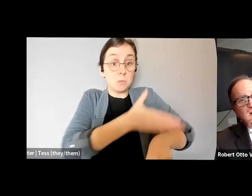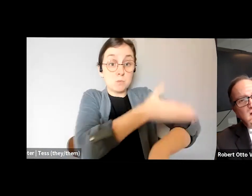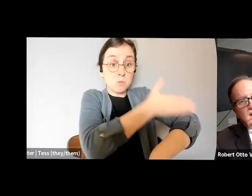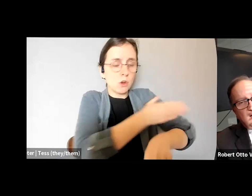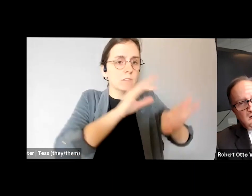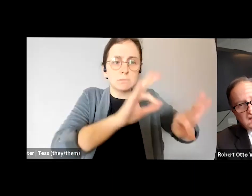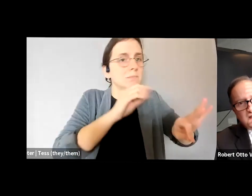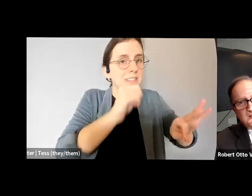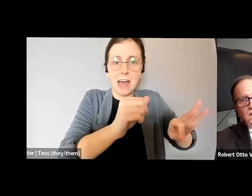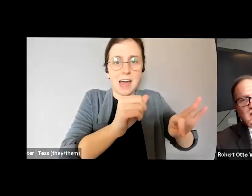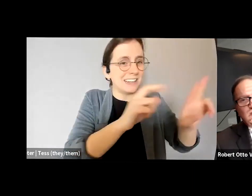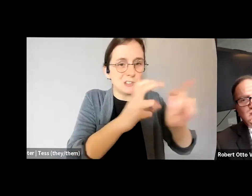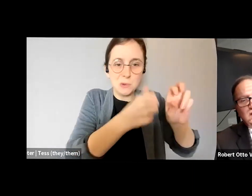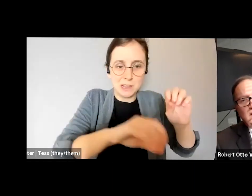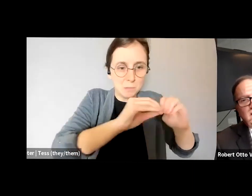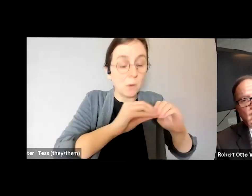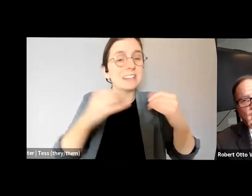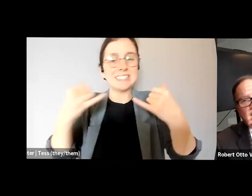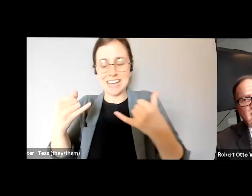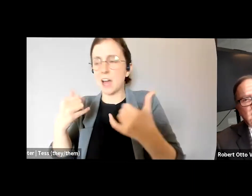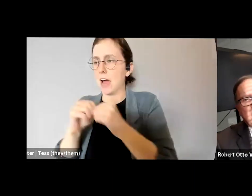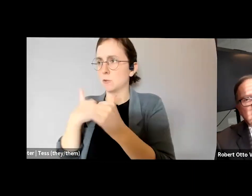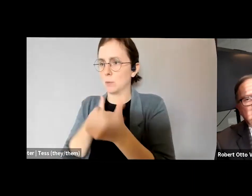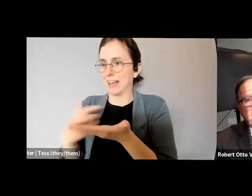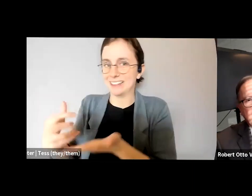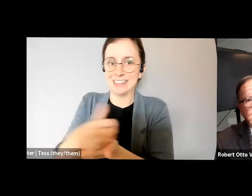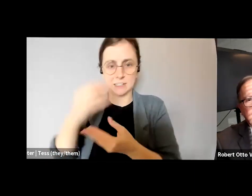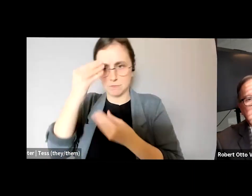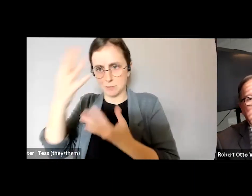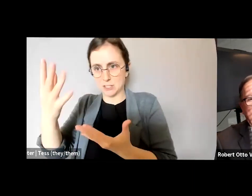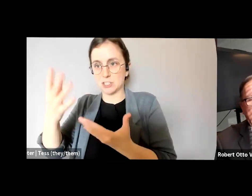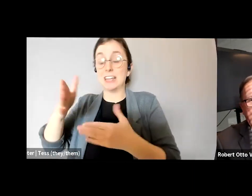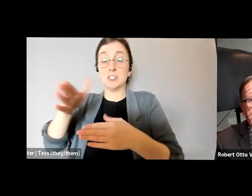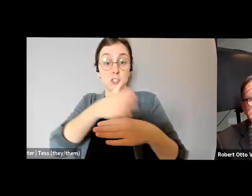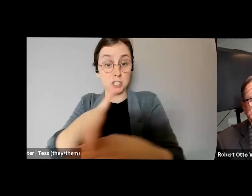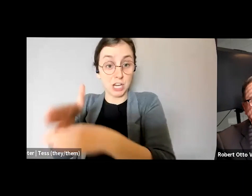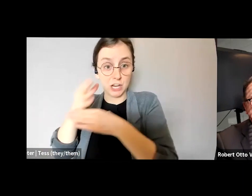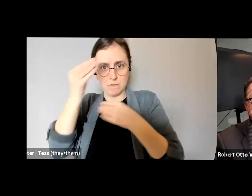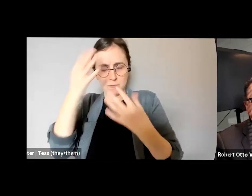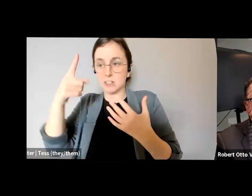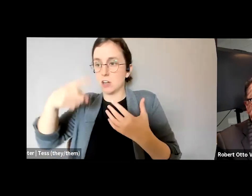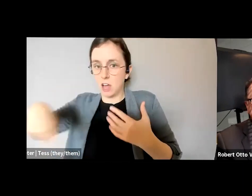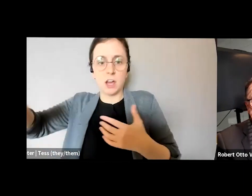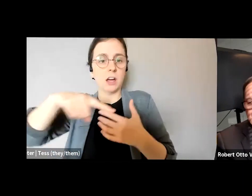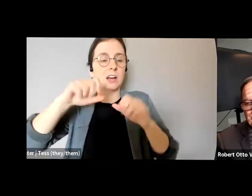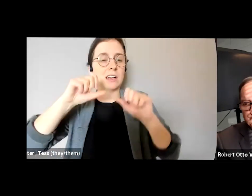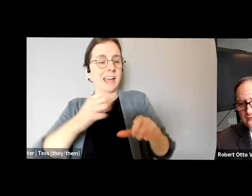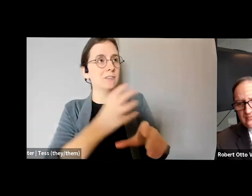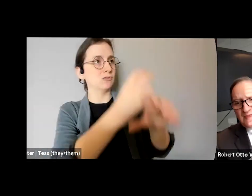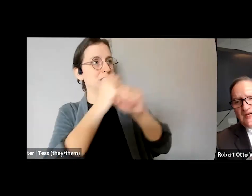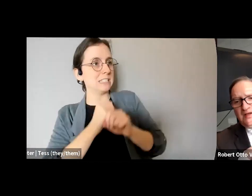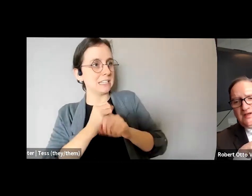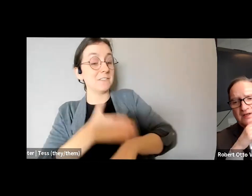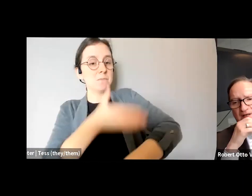information and collect this information in a way that makes it available for quality improvement in our programs.